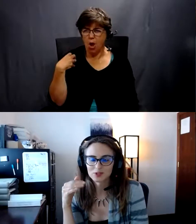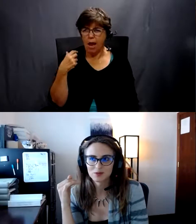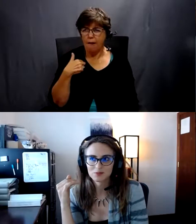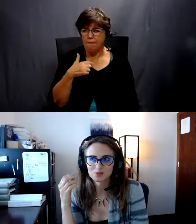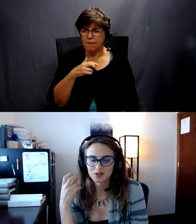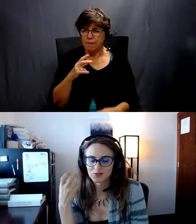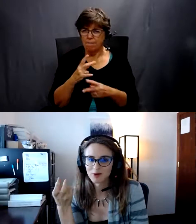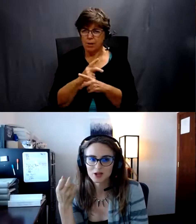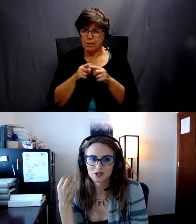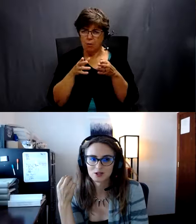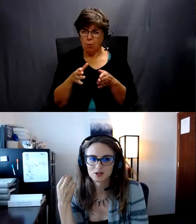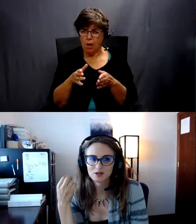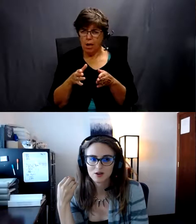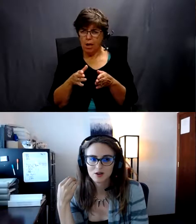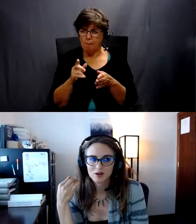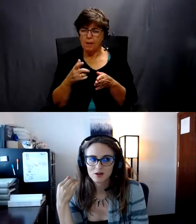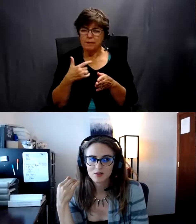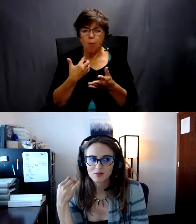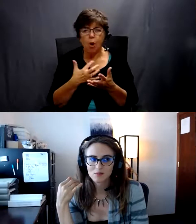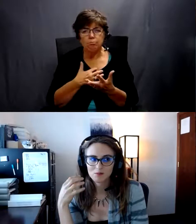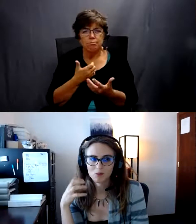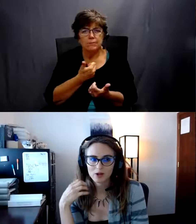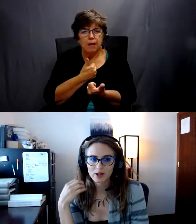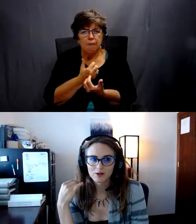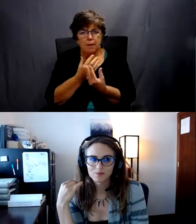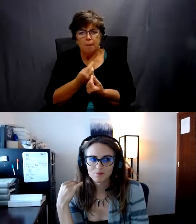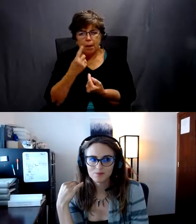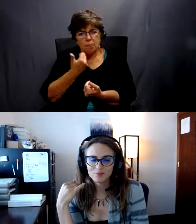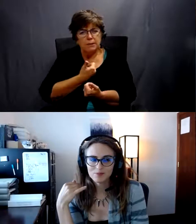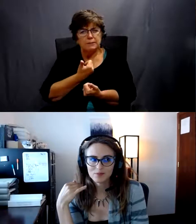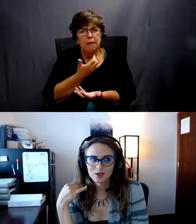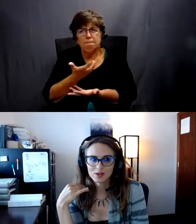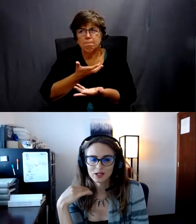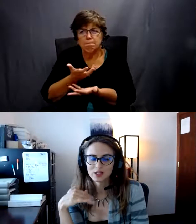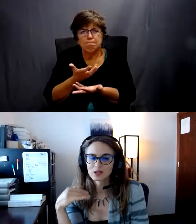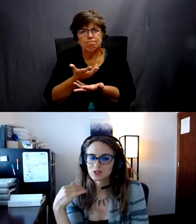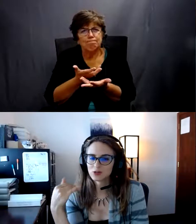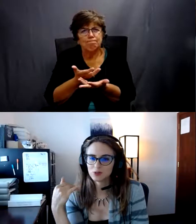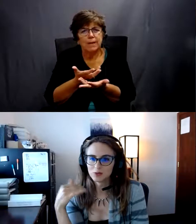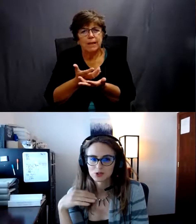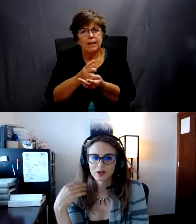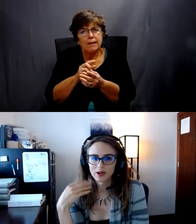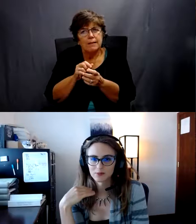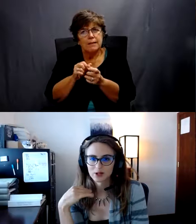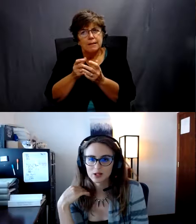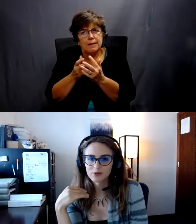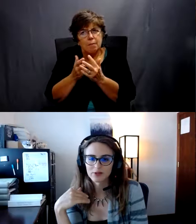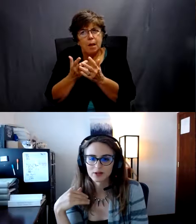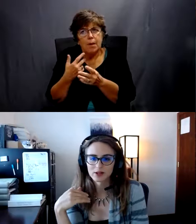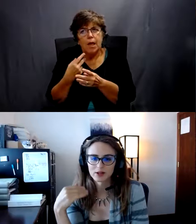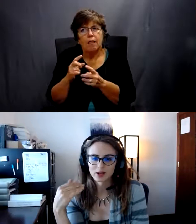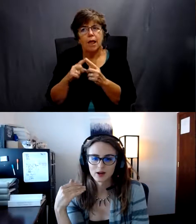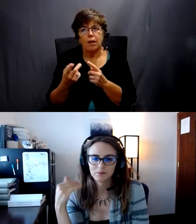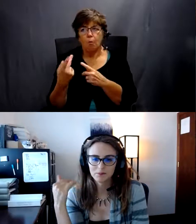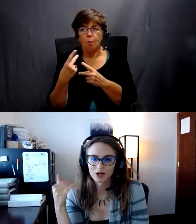navigate with some self-compassion, more like leaning into mutual accountability